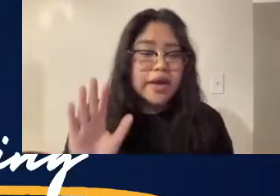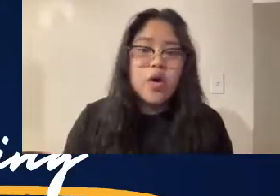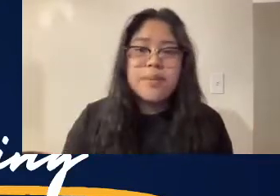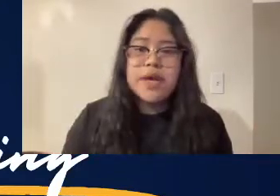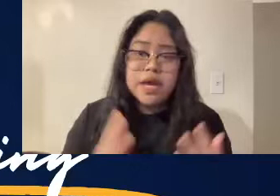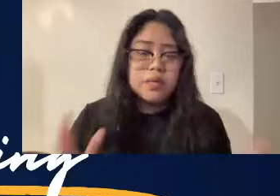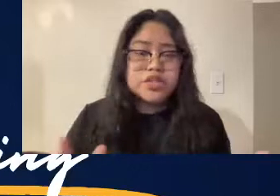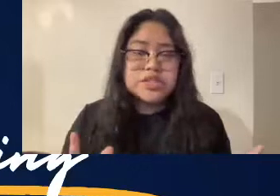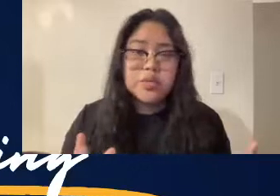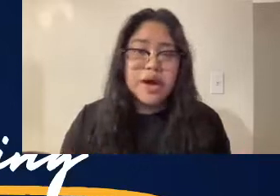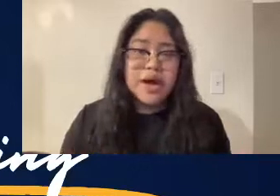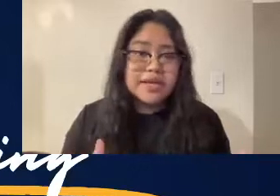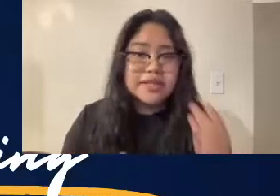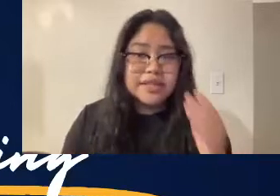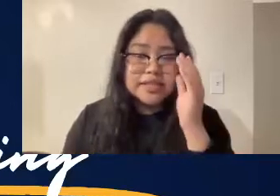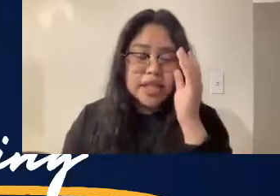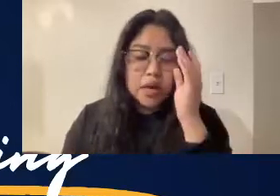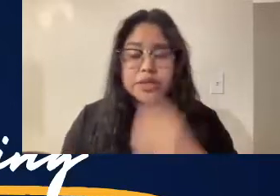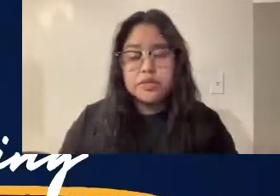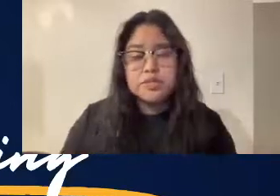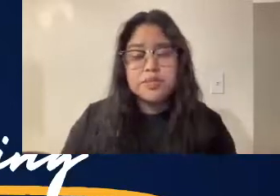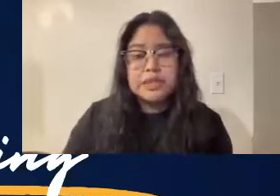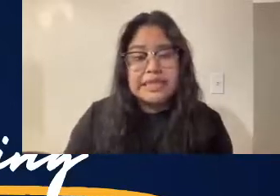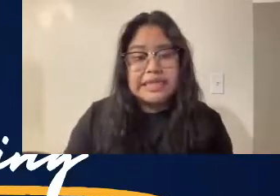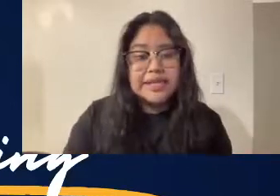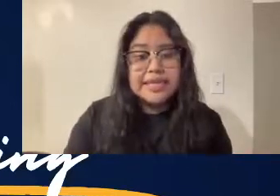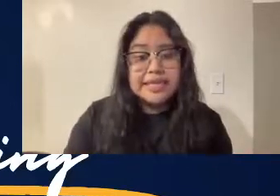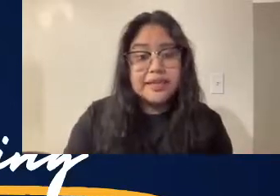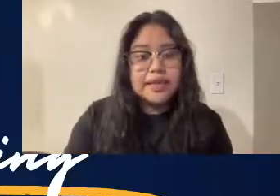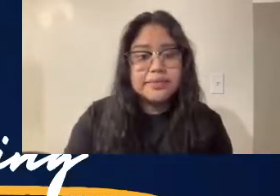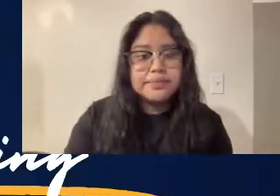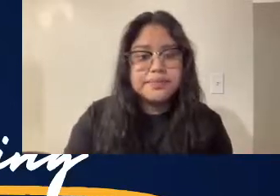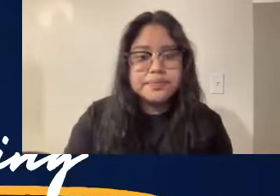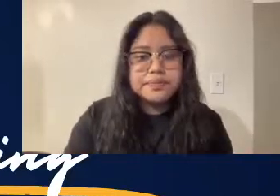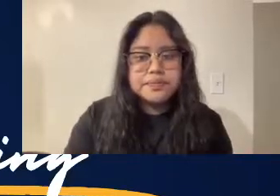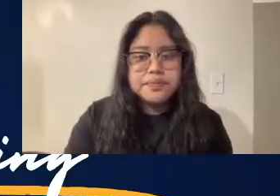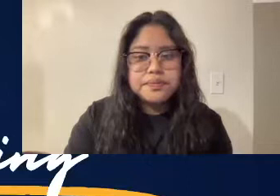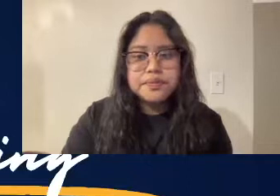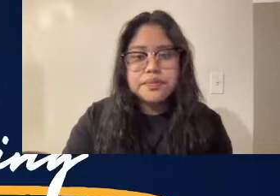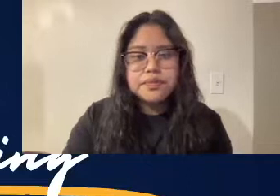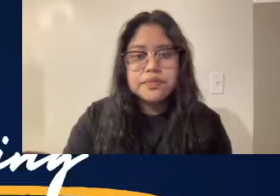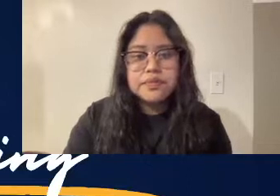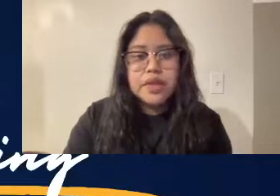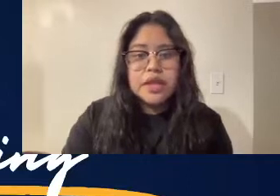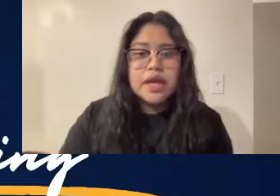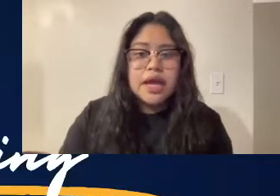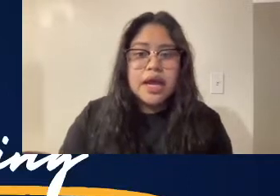happens at home and what we do statewide, and that would be your responsibility as a delegate.